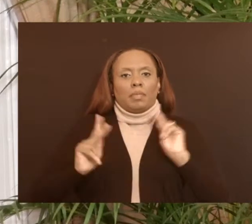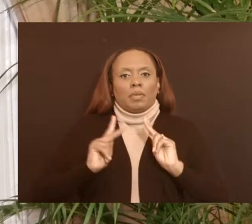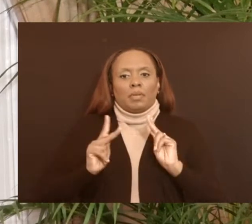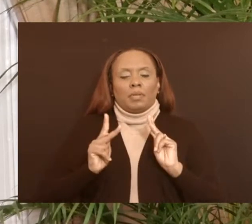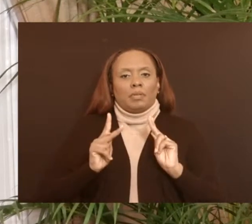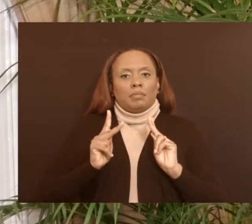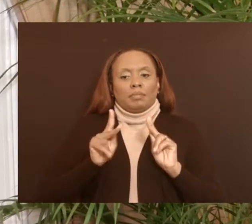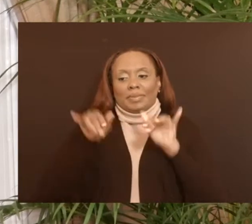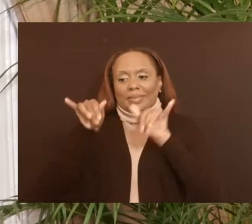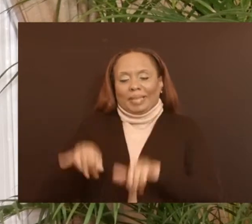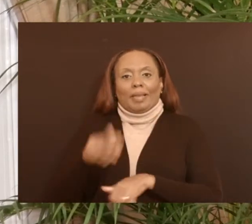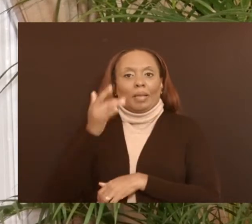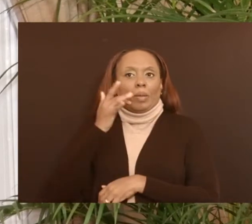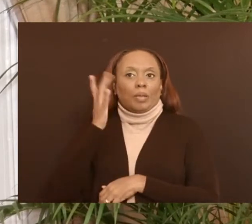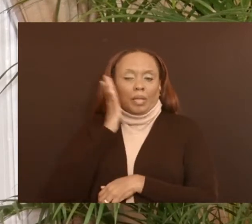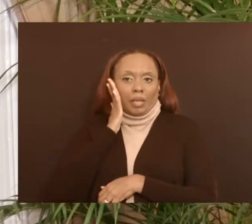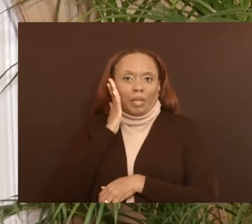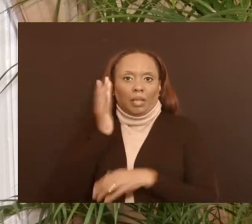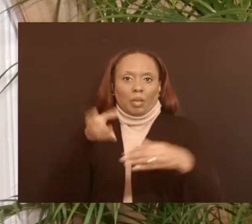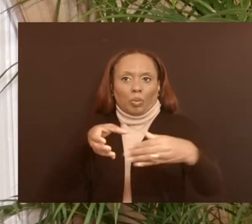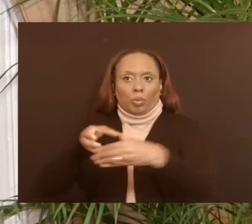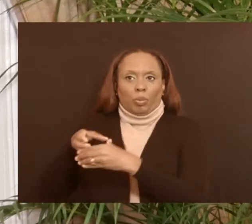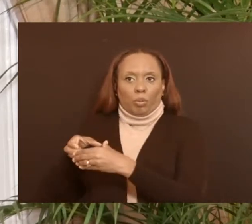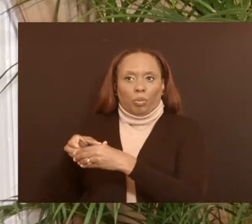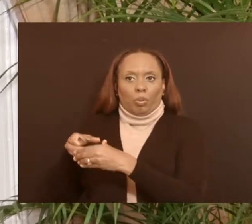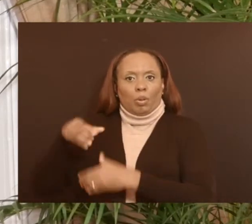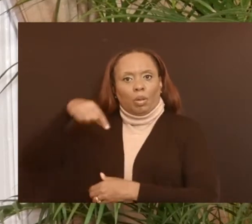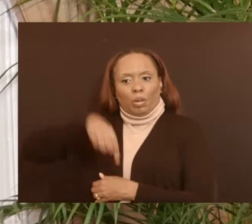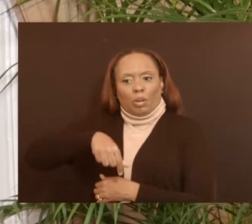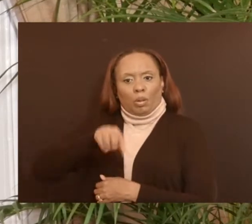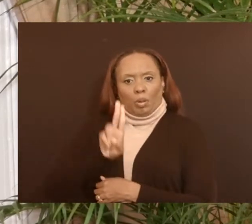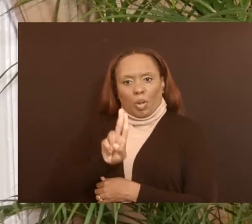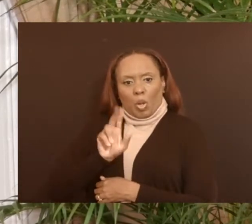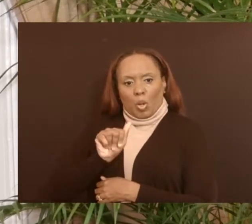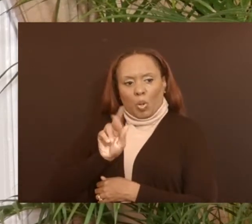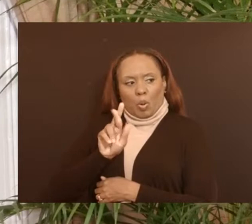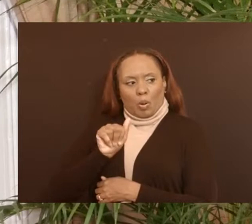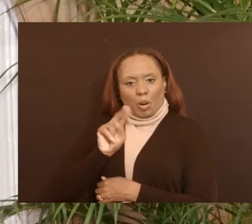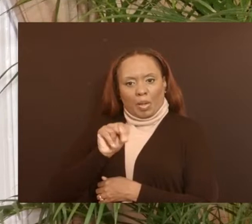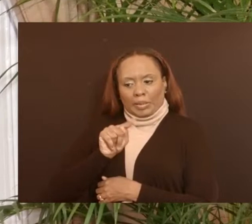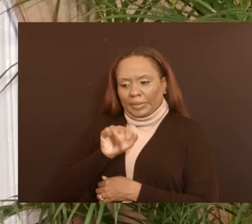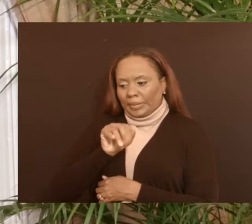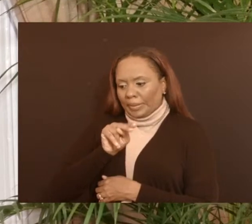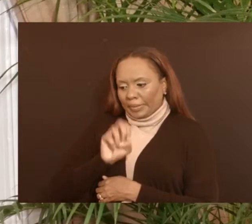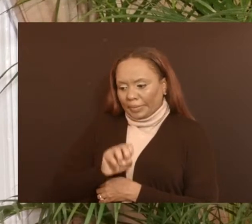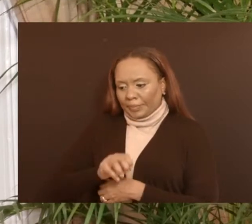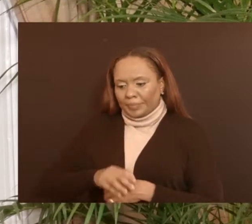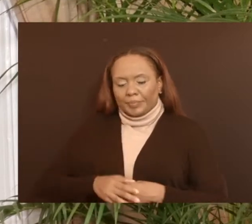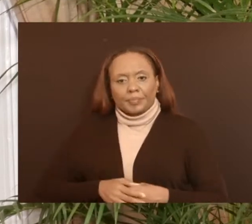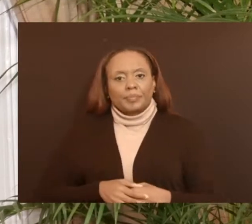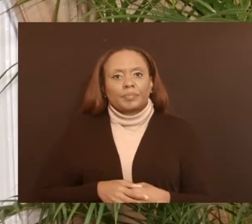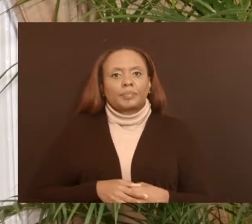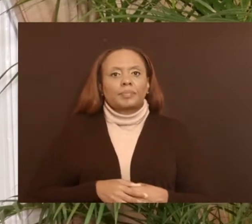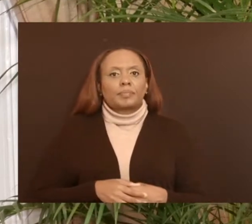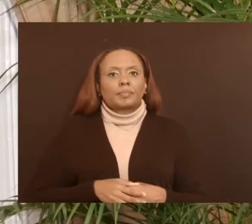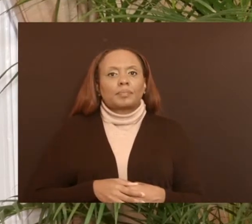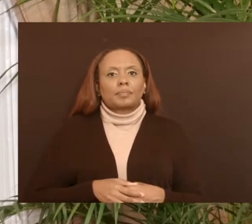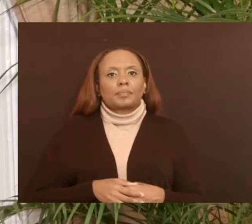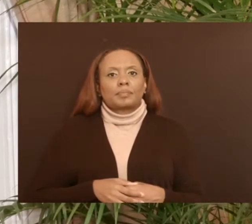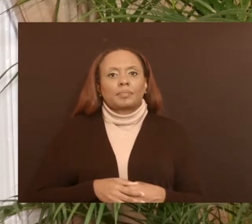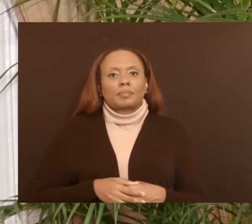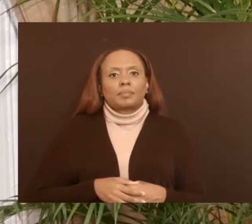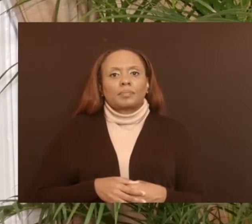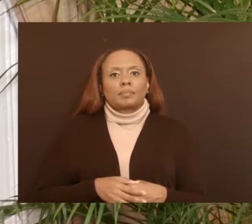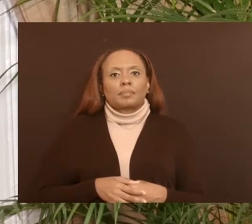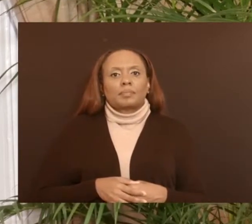situation. Those persons are usually put in hotel quarantine so that the individual cases